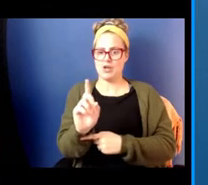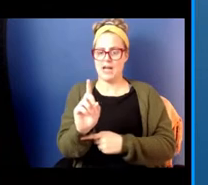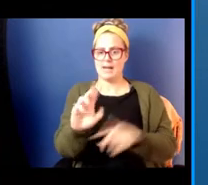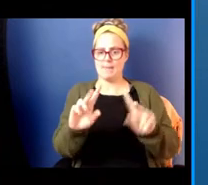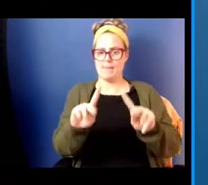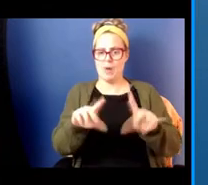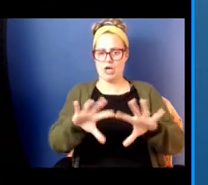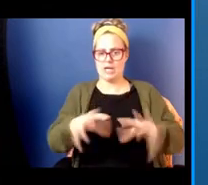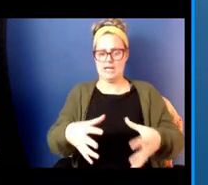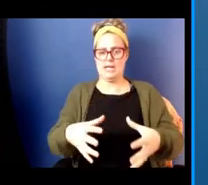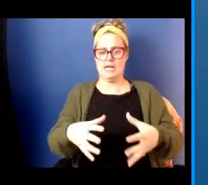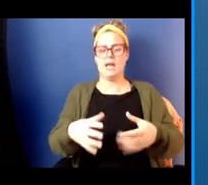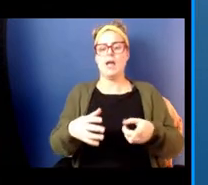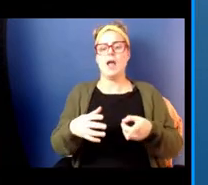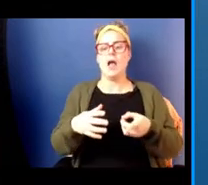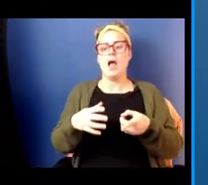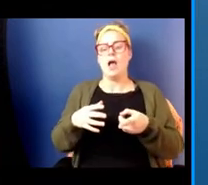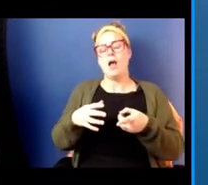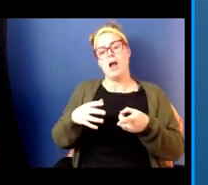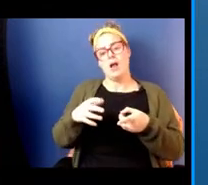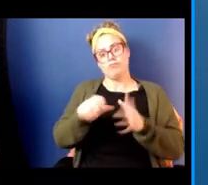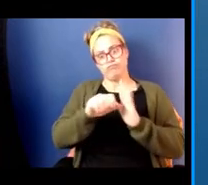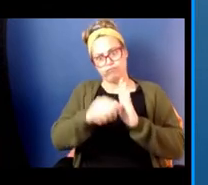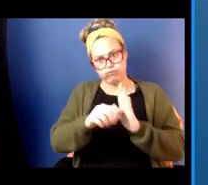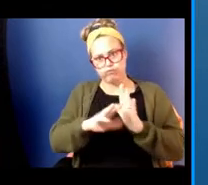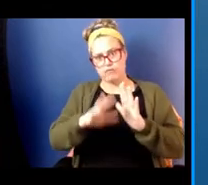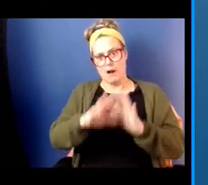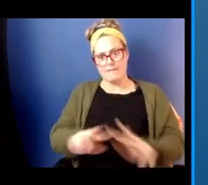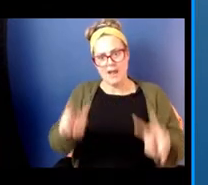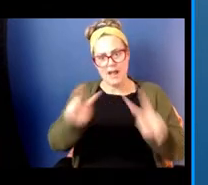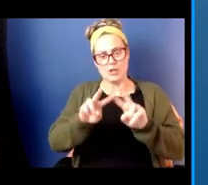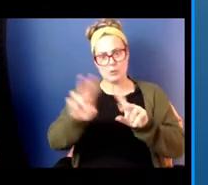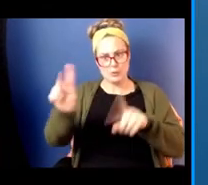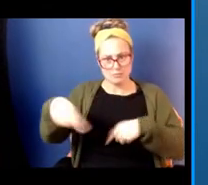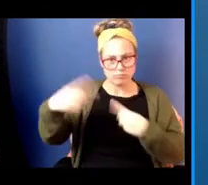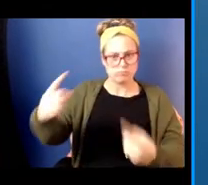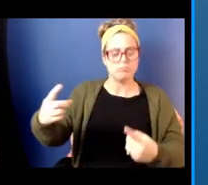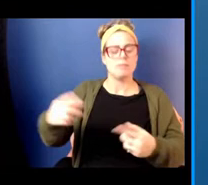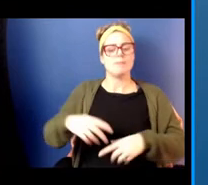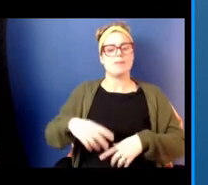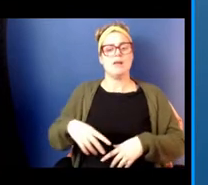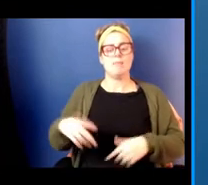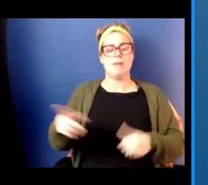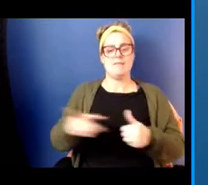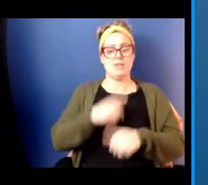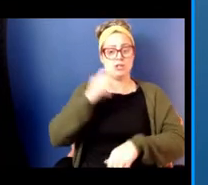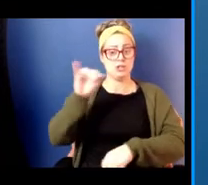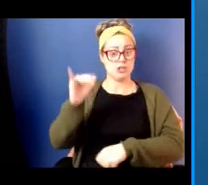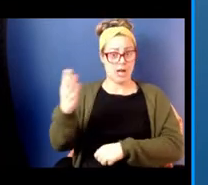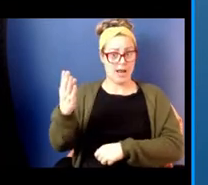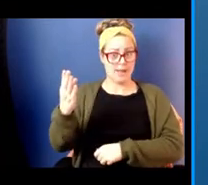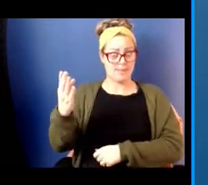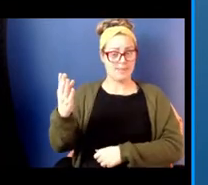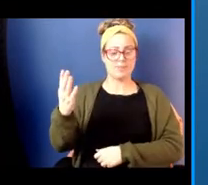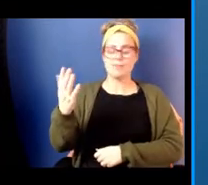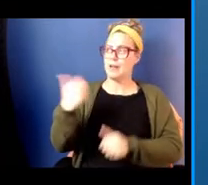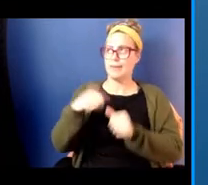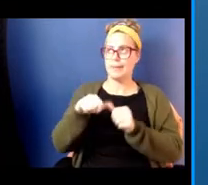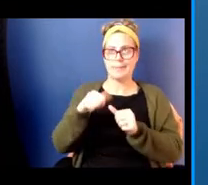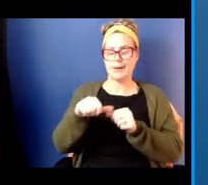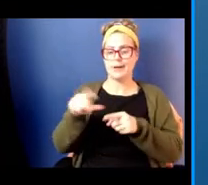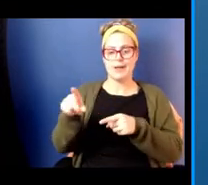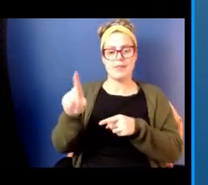I remember when I first started in politics my very first job was at the Democratic National Committee as a spokesperson